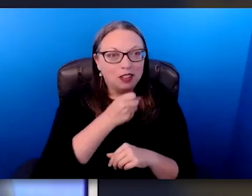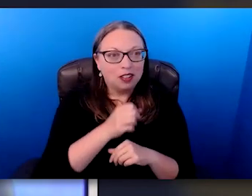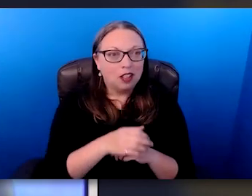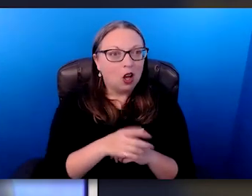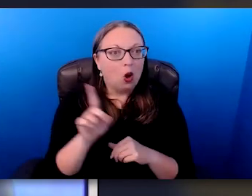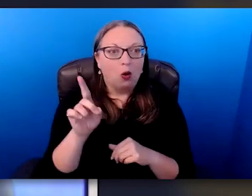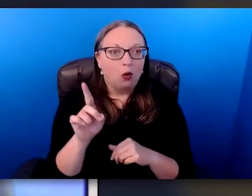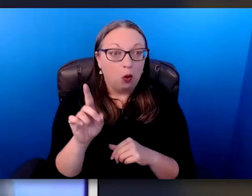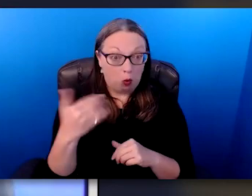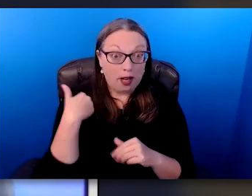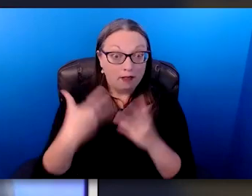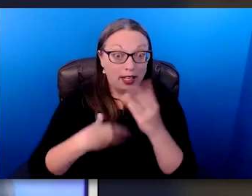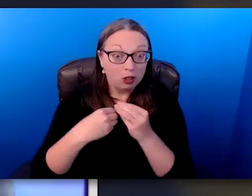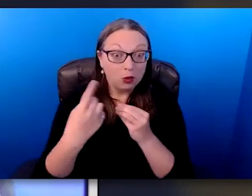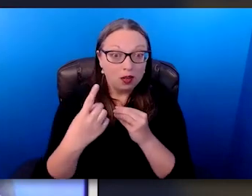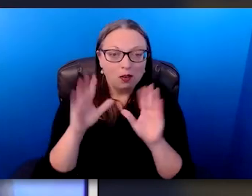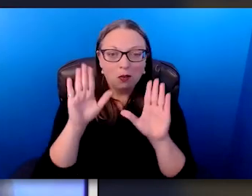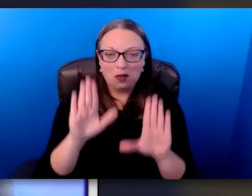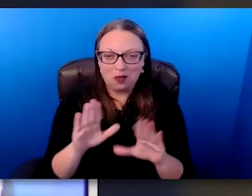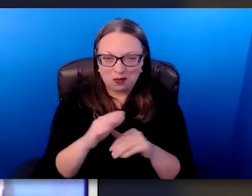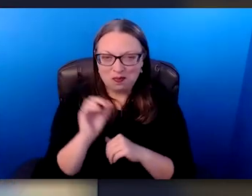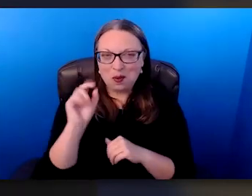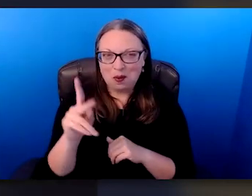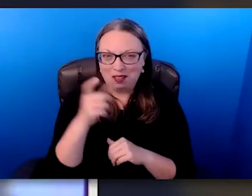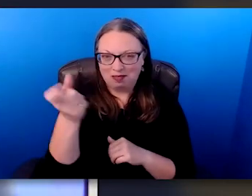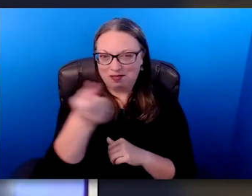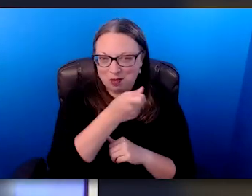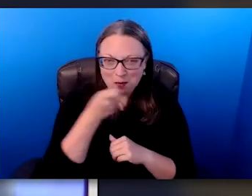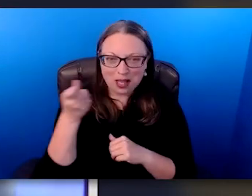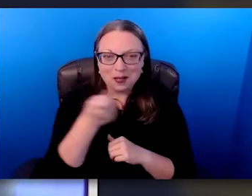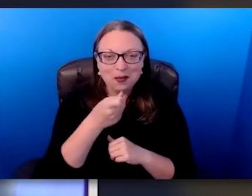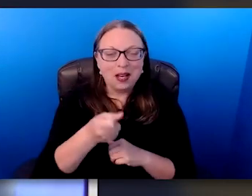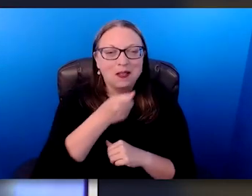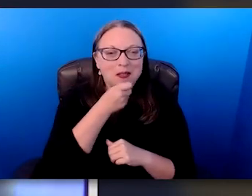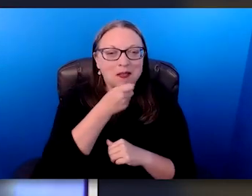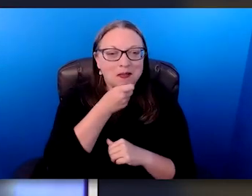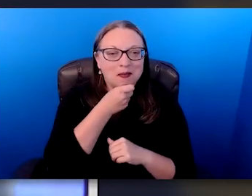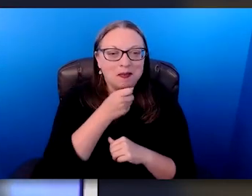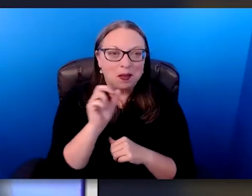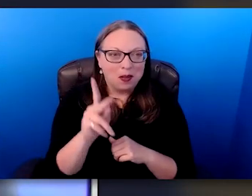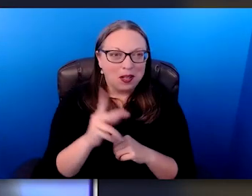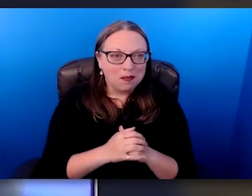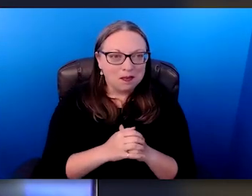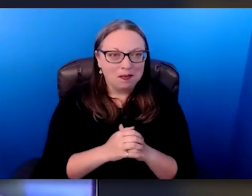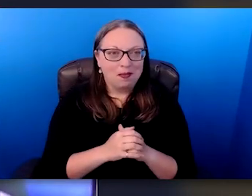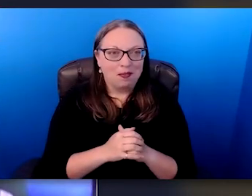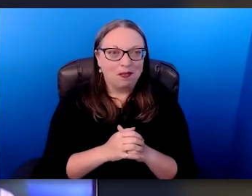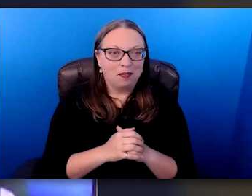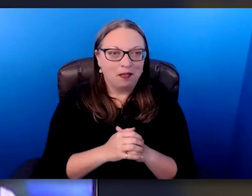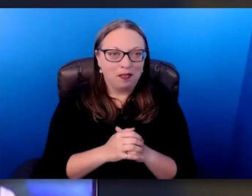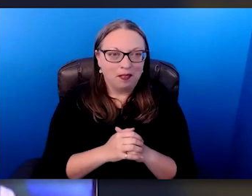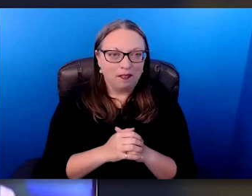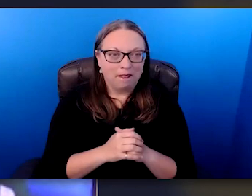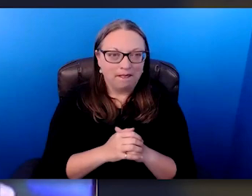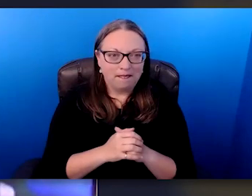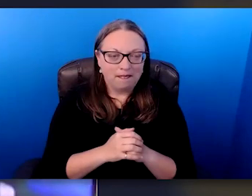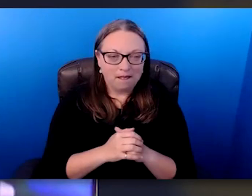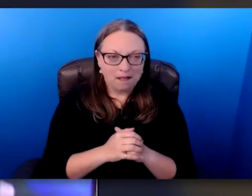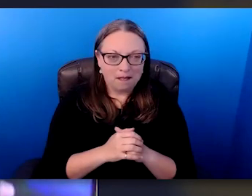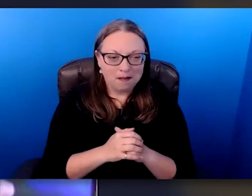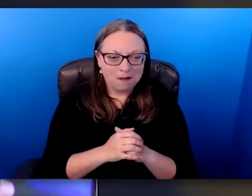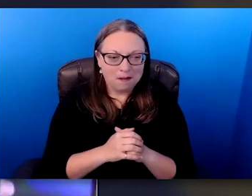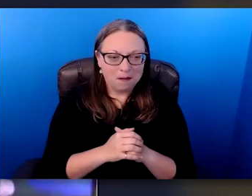we've got an extra. Great. Curtis, if you're okay playing Donahue for me, thank you. If anybody got that